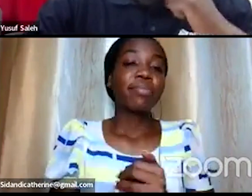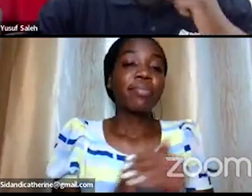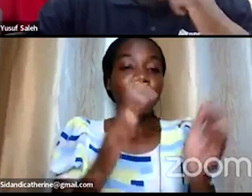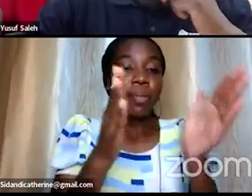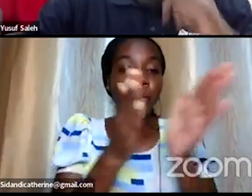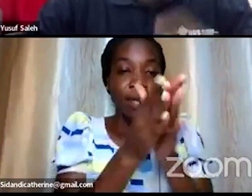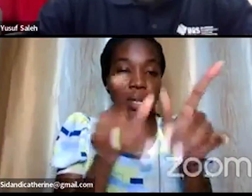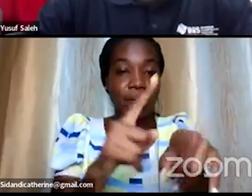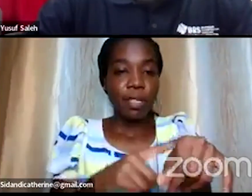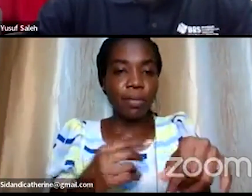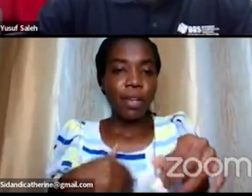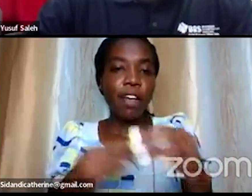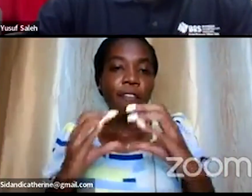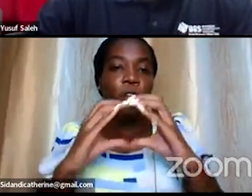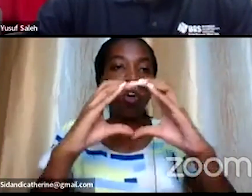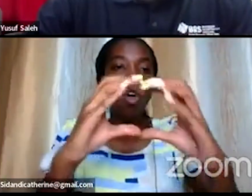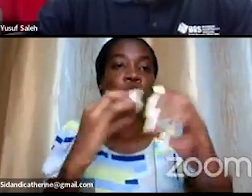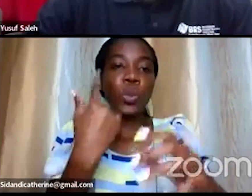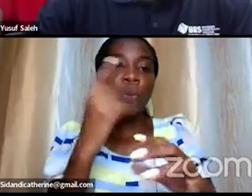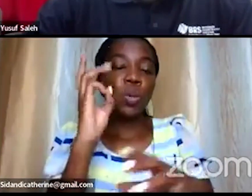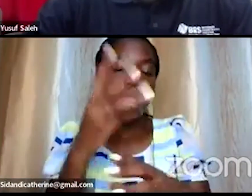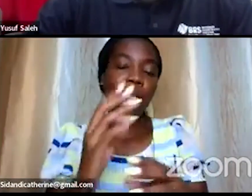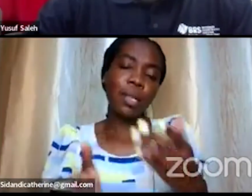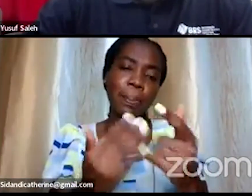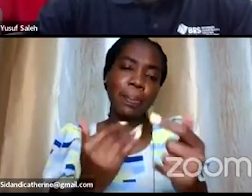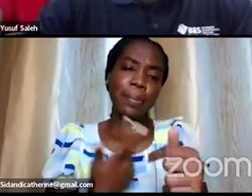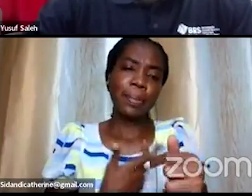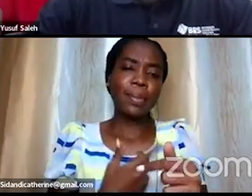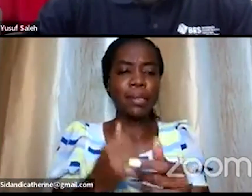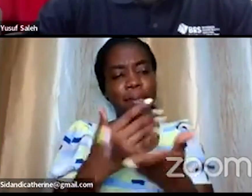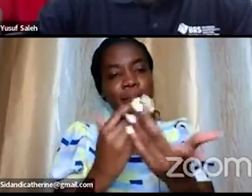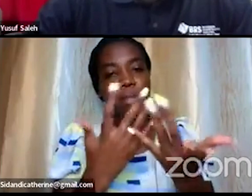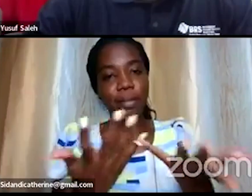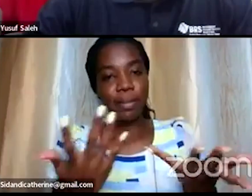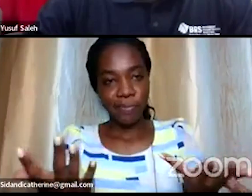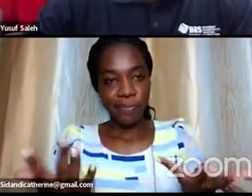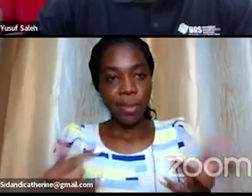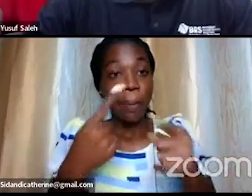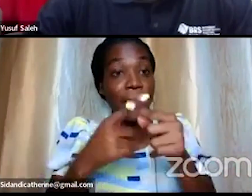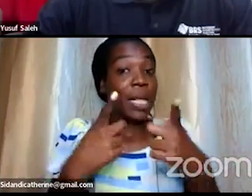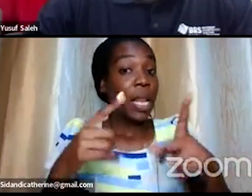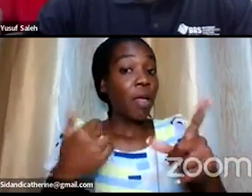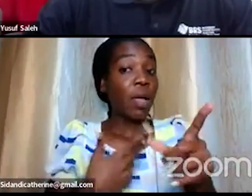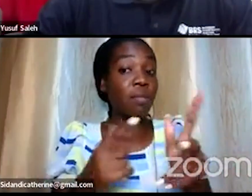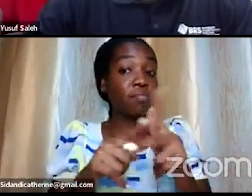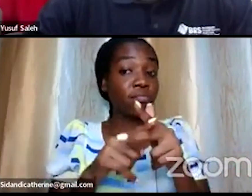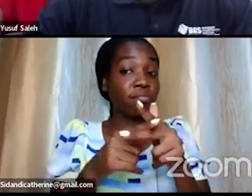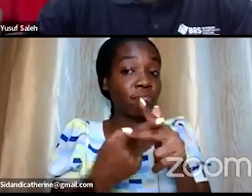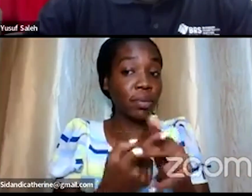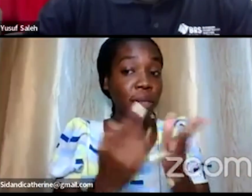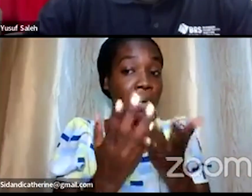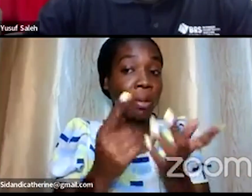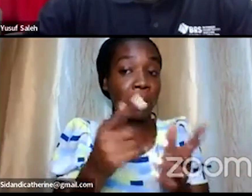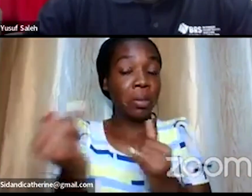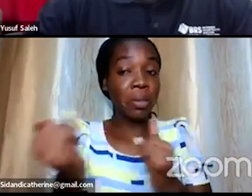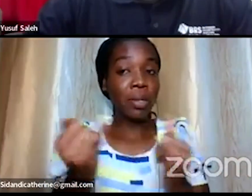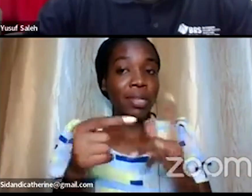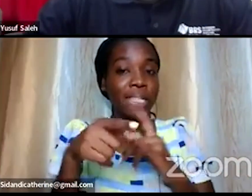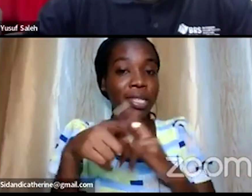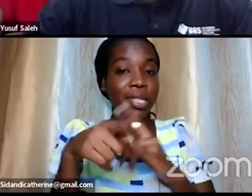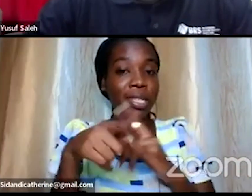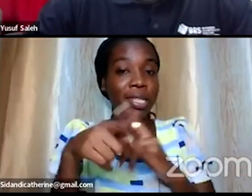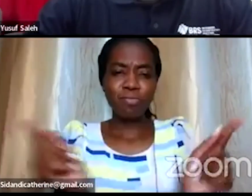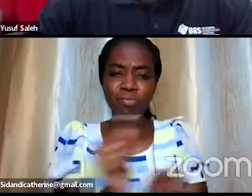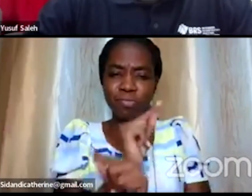a coach with us who will also unpack for us some of these things. But allow us to start off, maybe you can introduce yourself, a brief